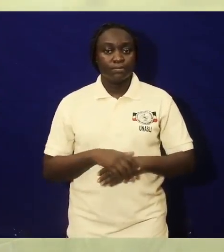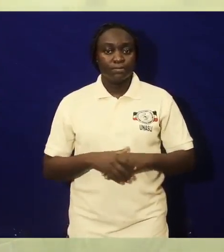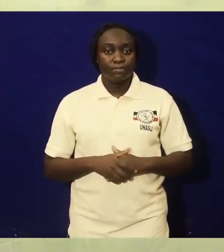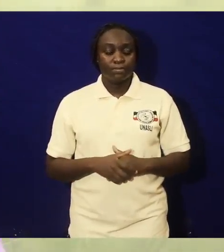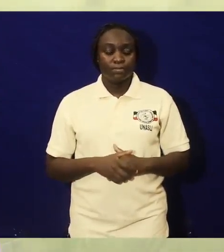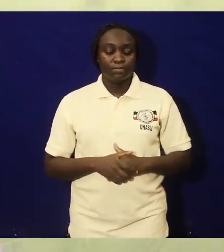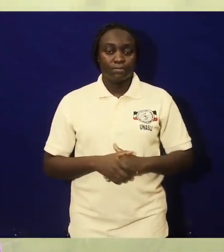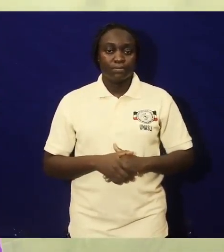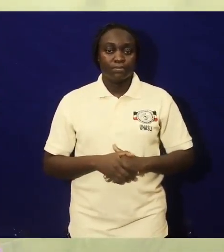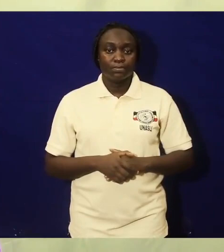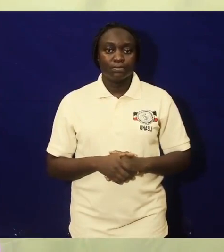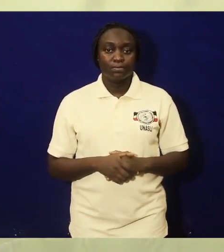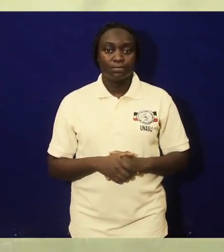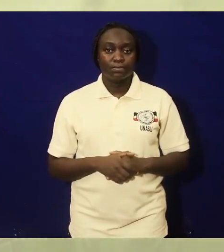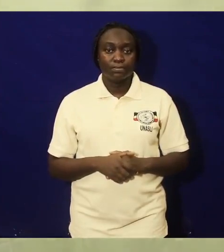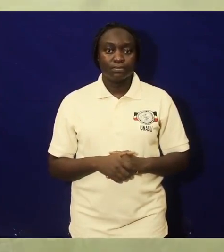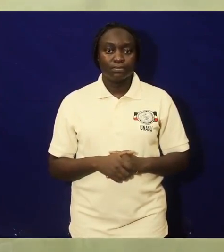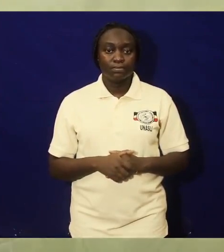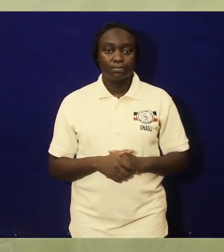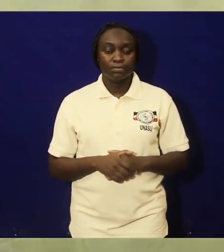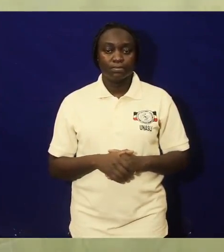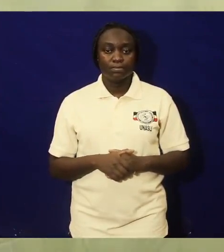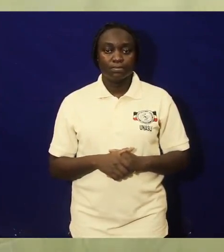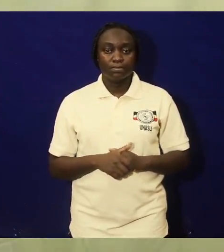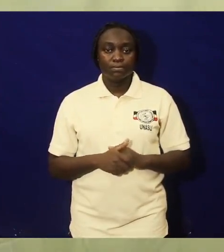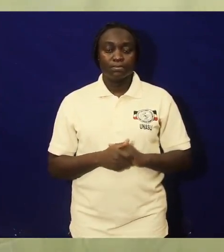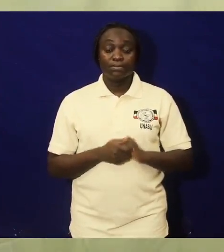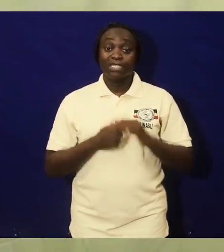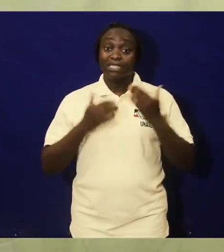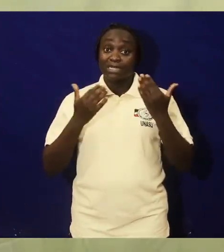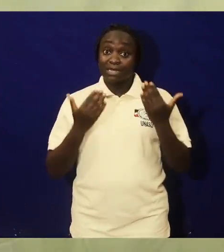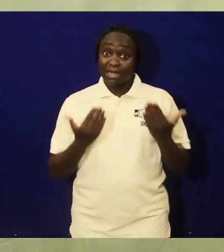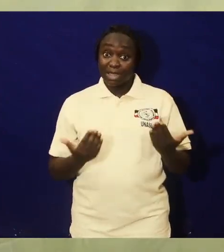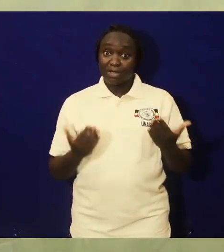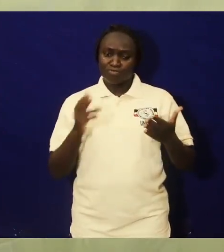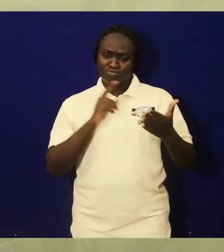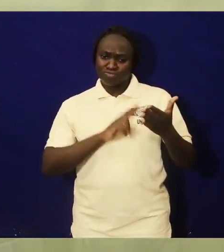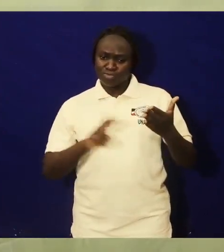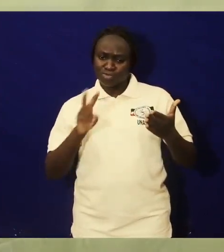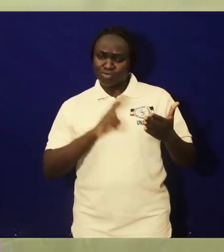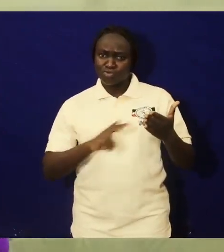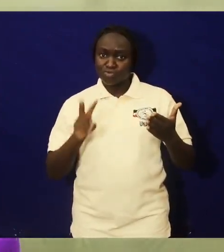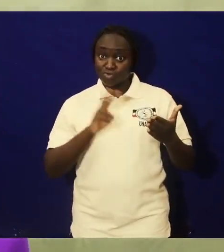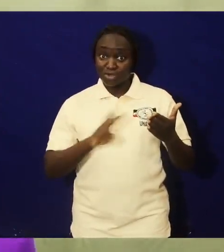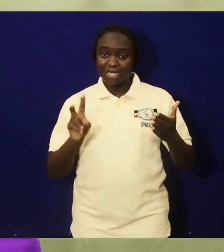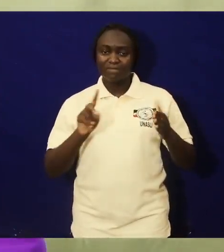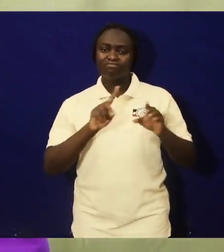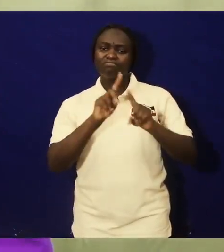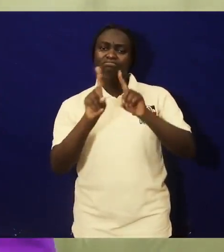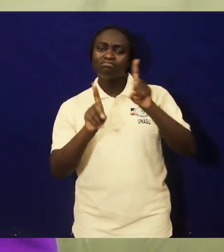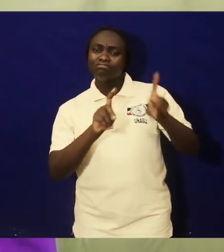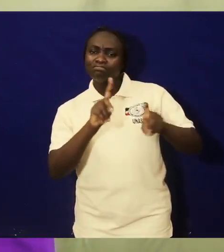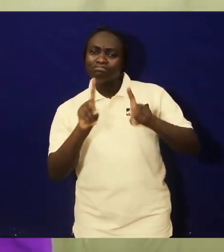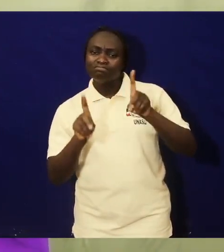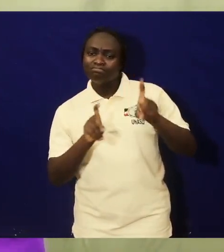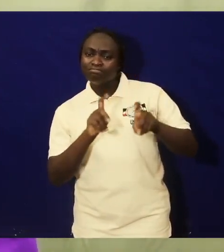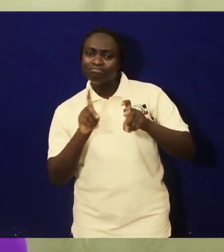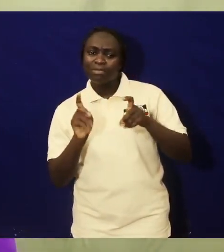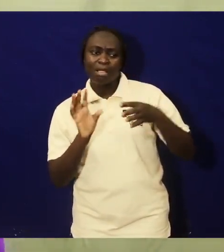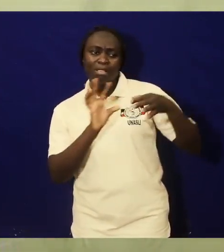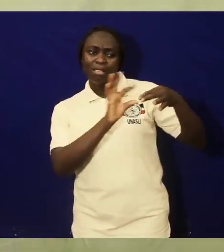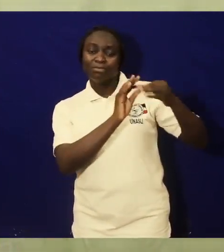So that is our story. Now I am going to read questions and you think about